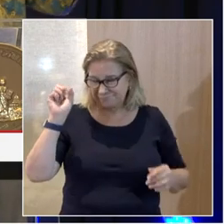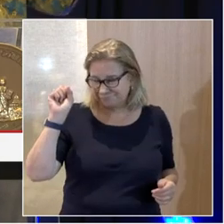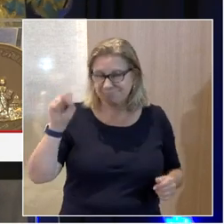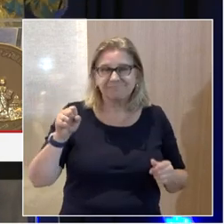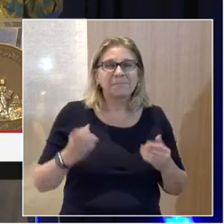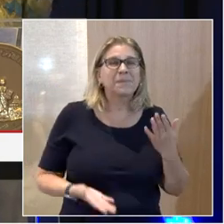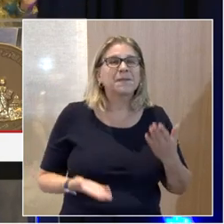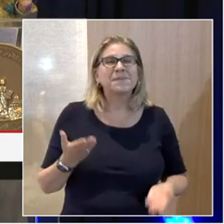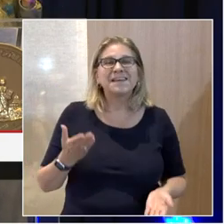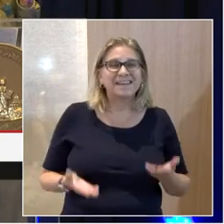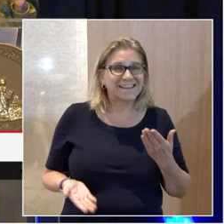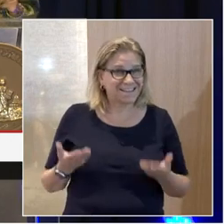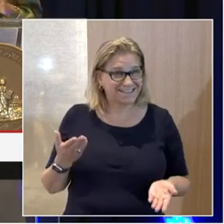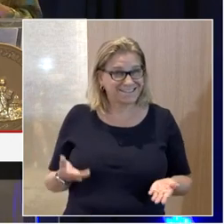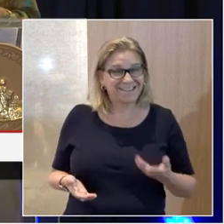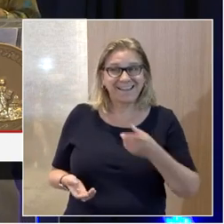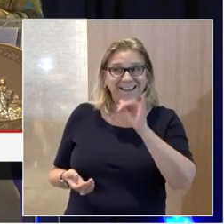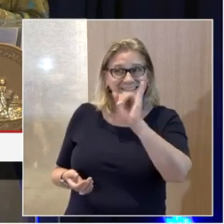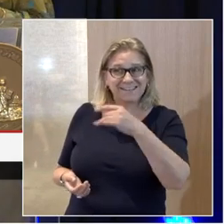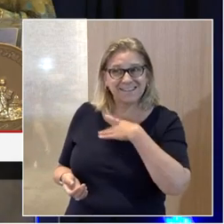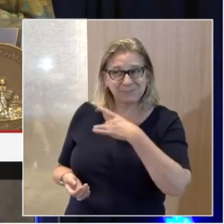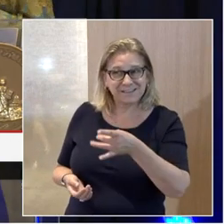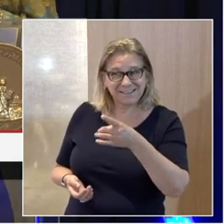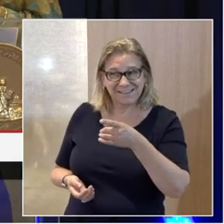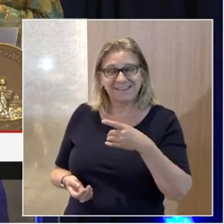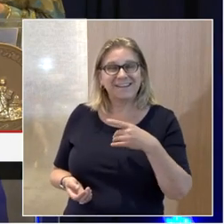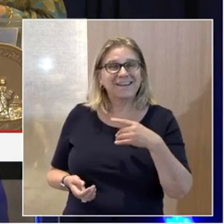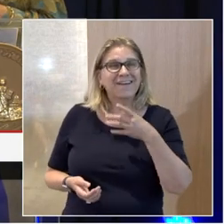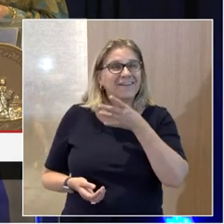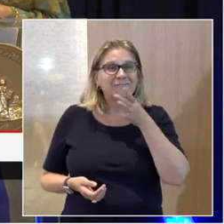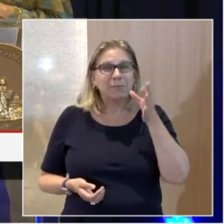That's interesting, Mayor. That's interesting.